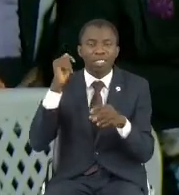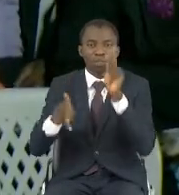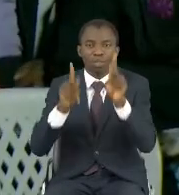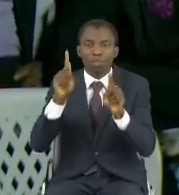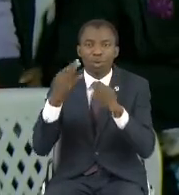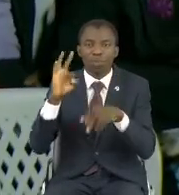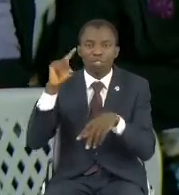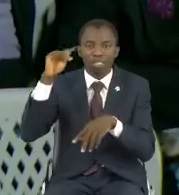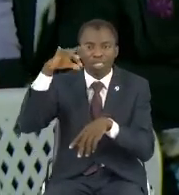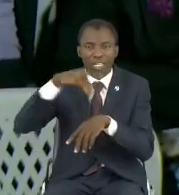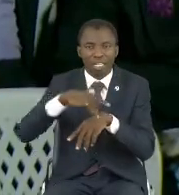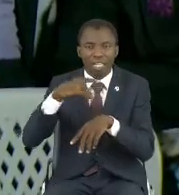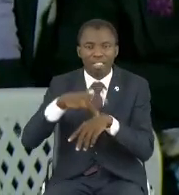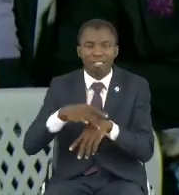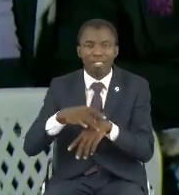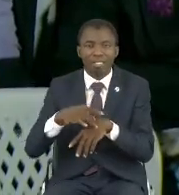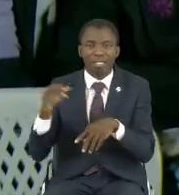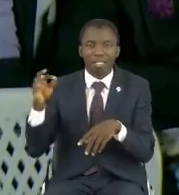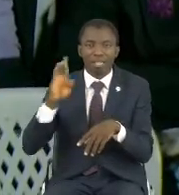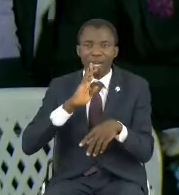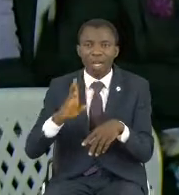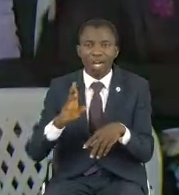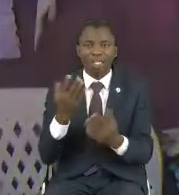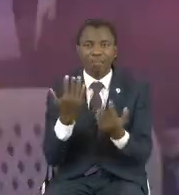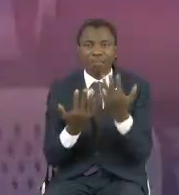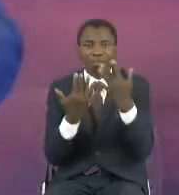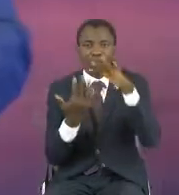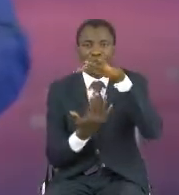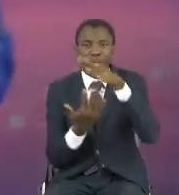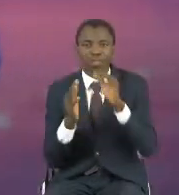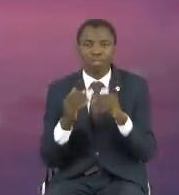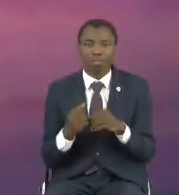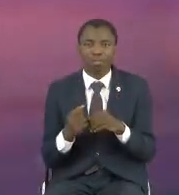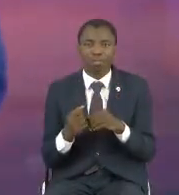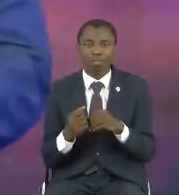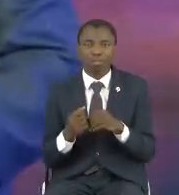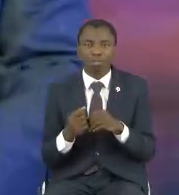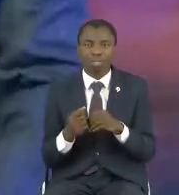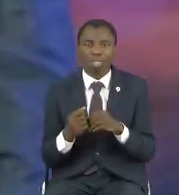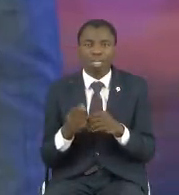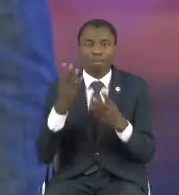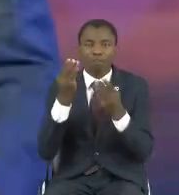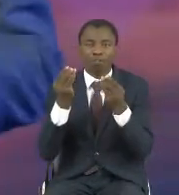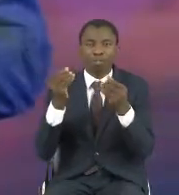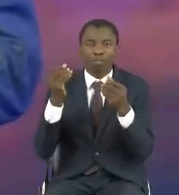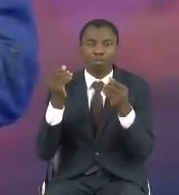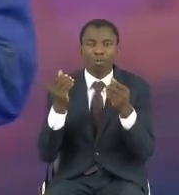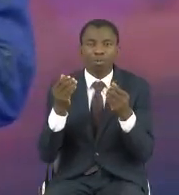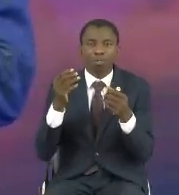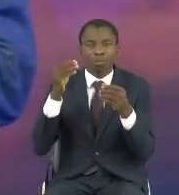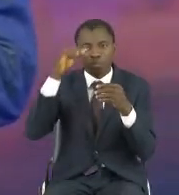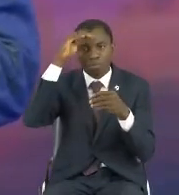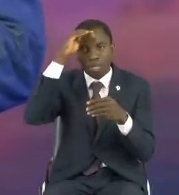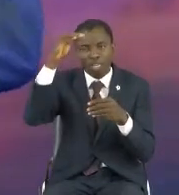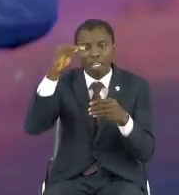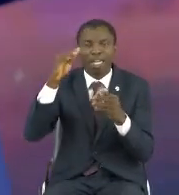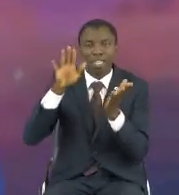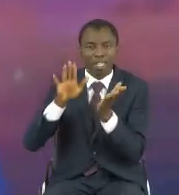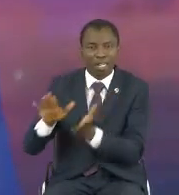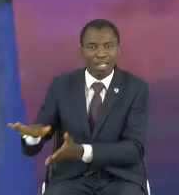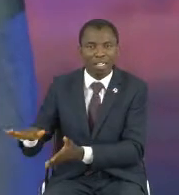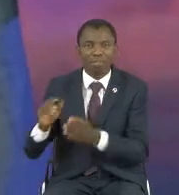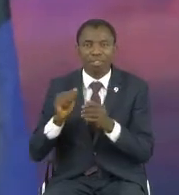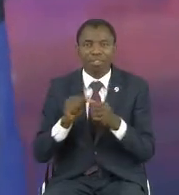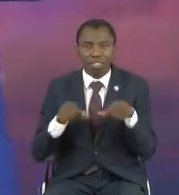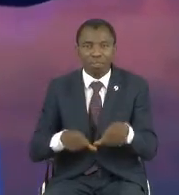of the earth are burnt, and few men are left. You know, sometimes